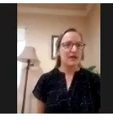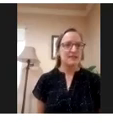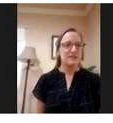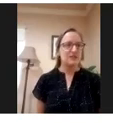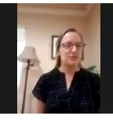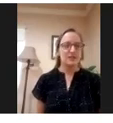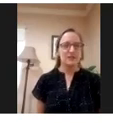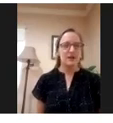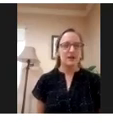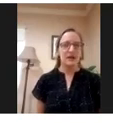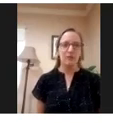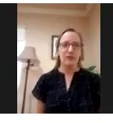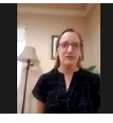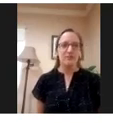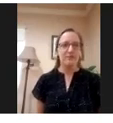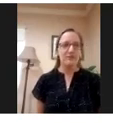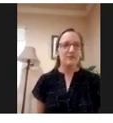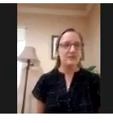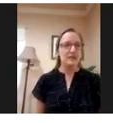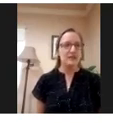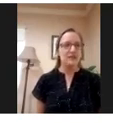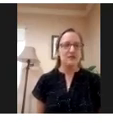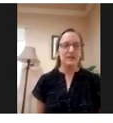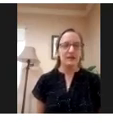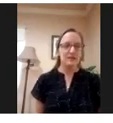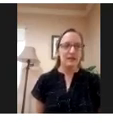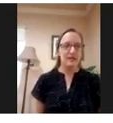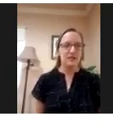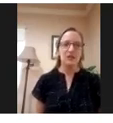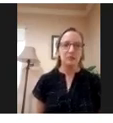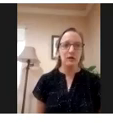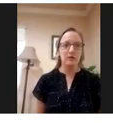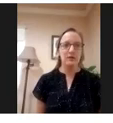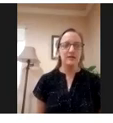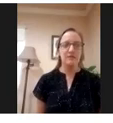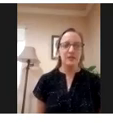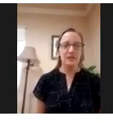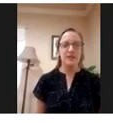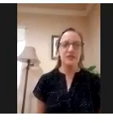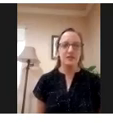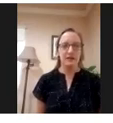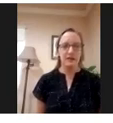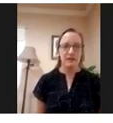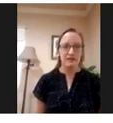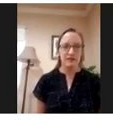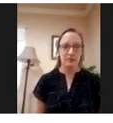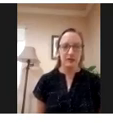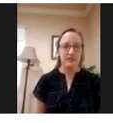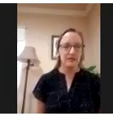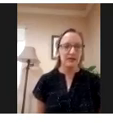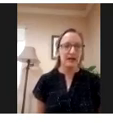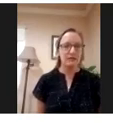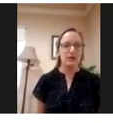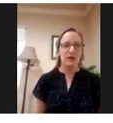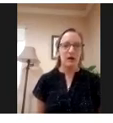So lastly, just wanted to kind of point you to some references here. There's a link on the slide to learn more with information about each of the various authorities